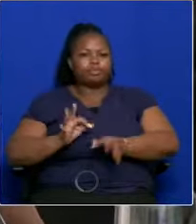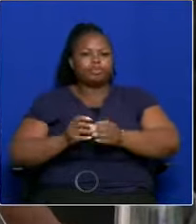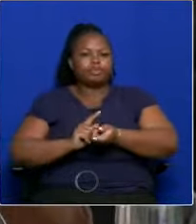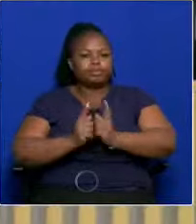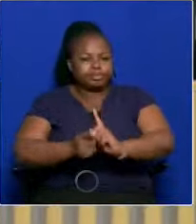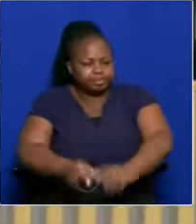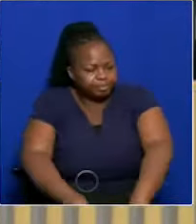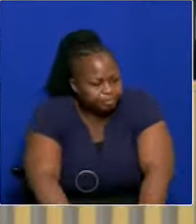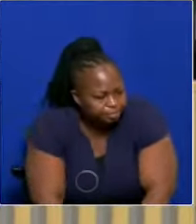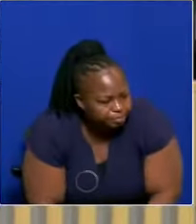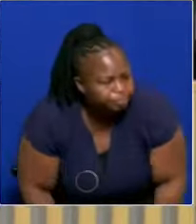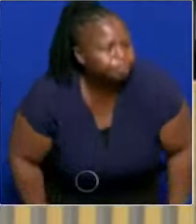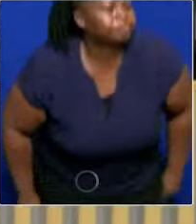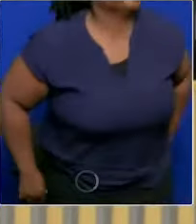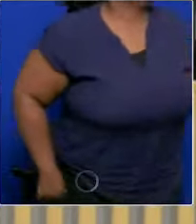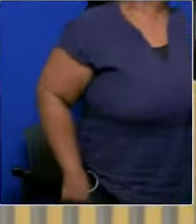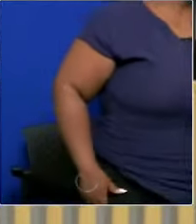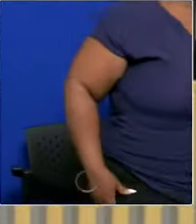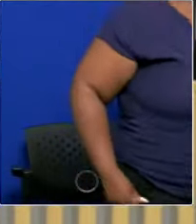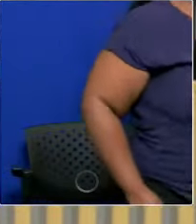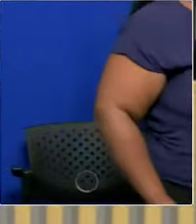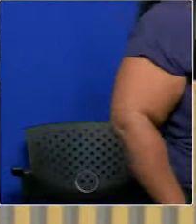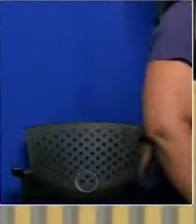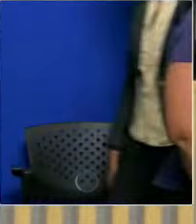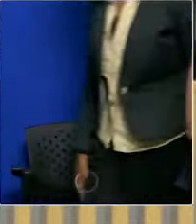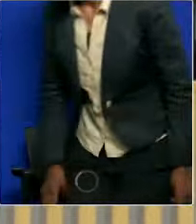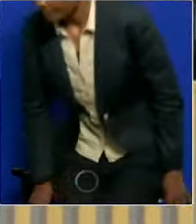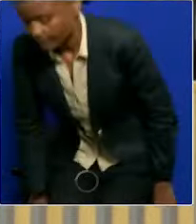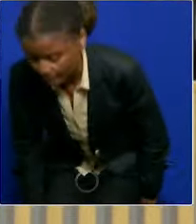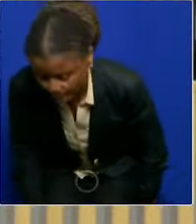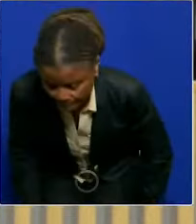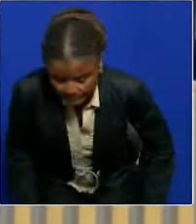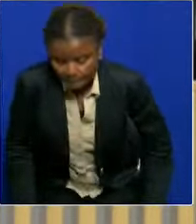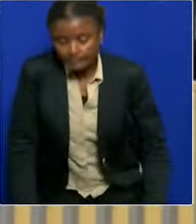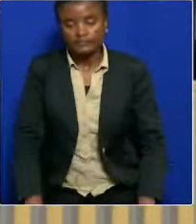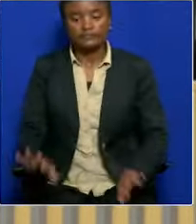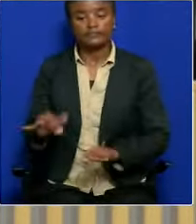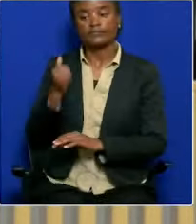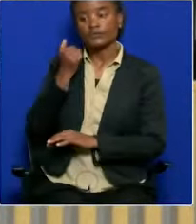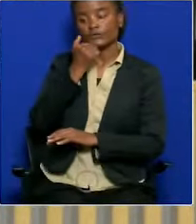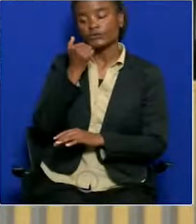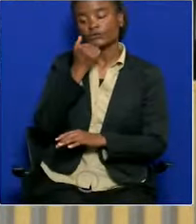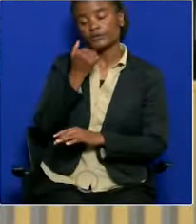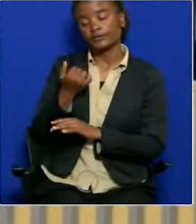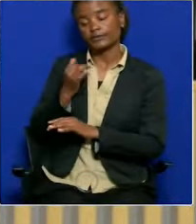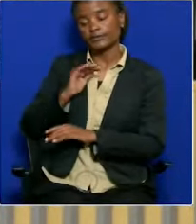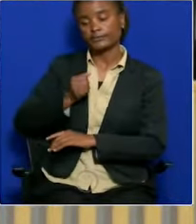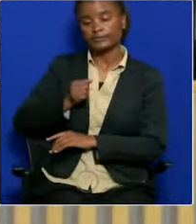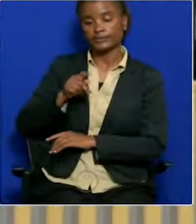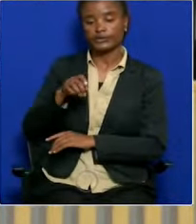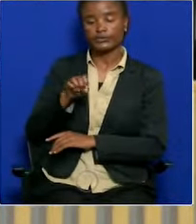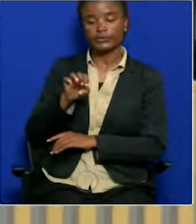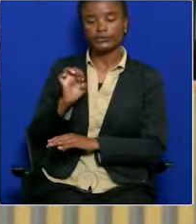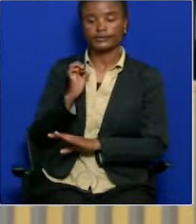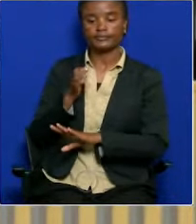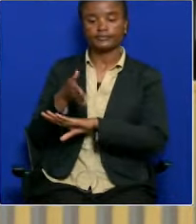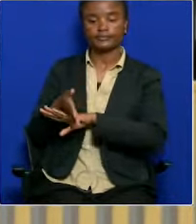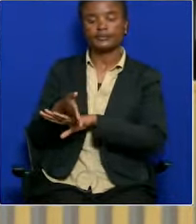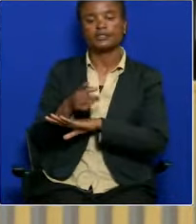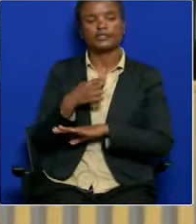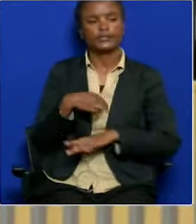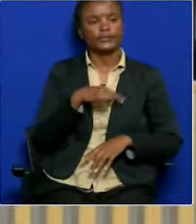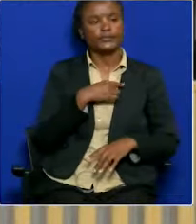I'm very sorry My to apologies. interrupt you, Ms. Poe. We understand that